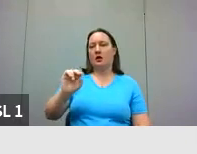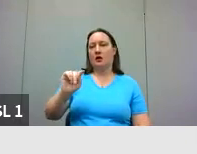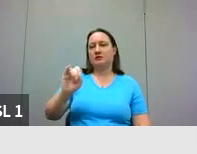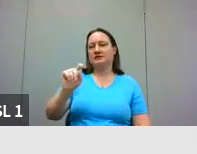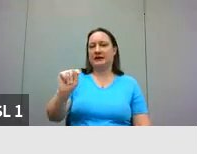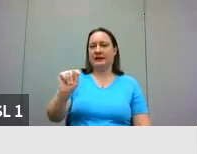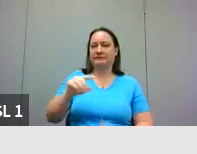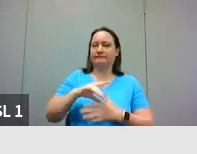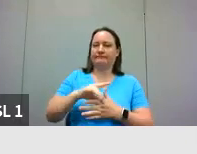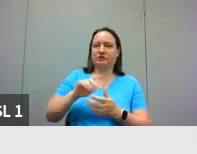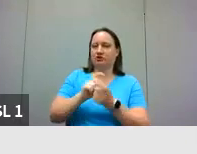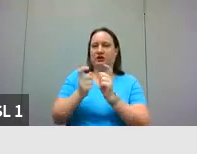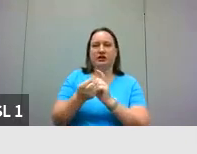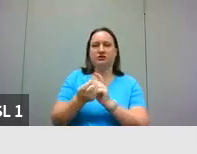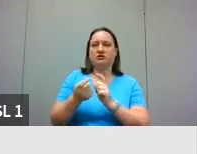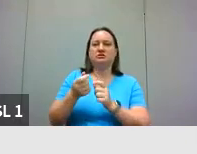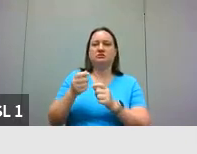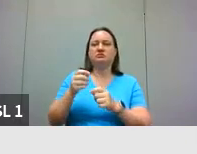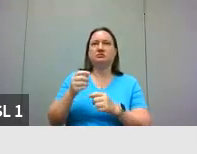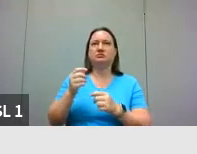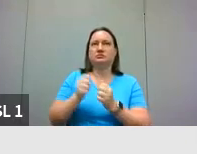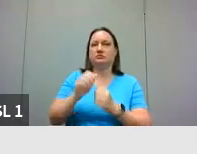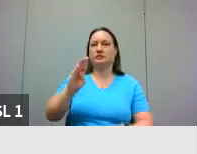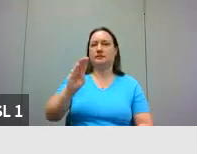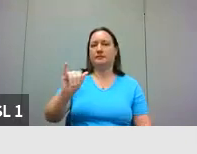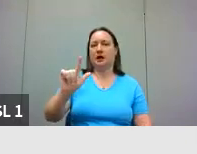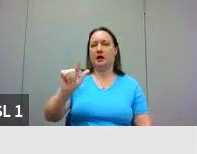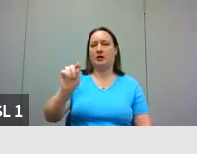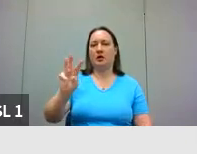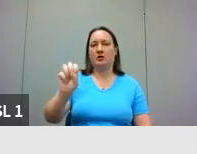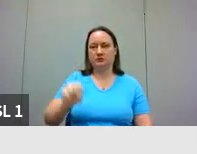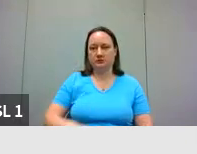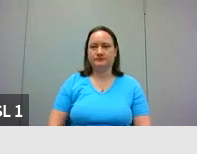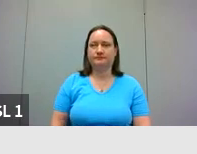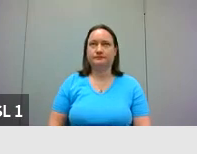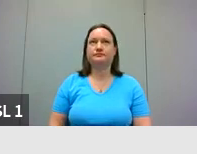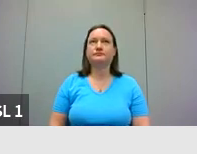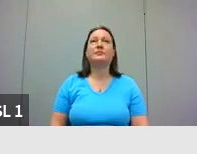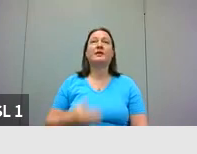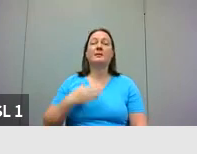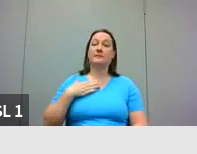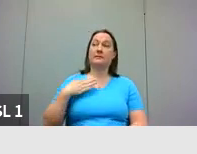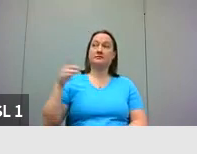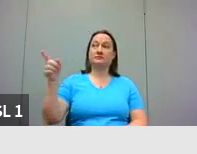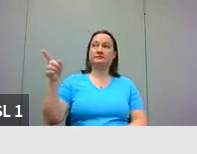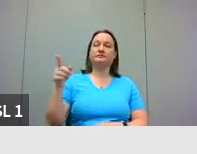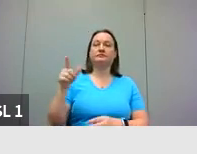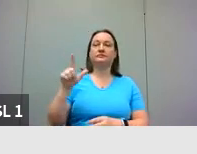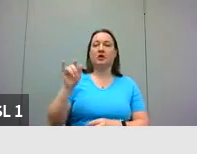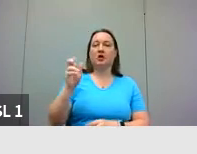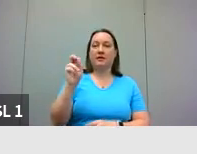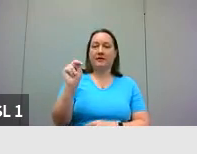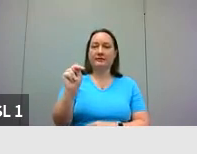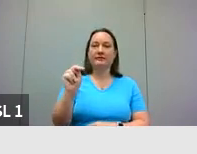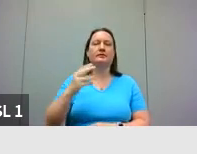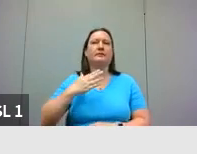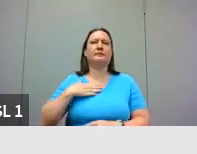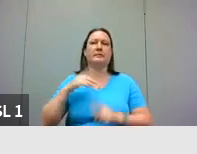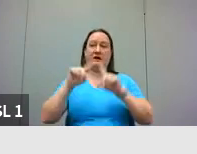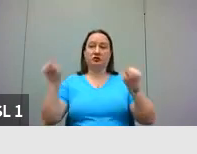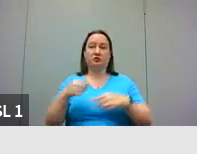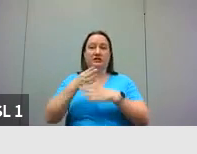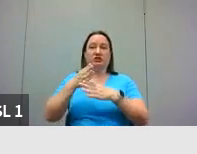All right, my screen sharing is not behaving right now. I wanted to pull it up for you.